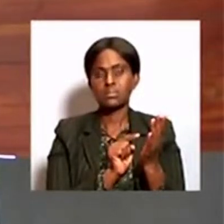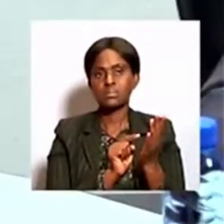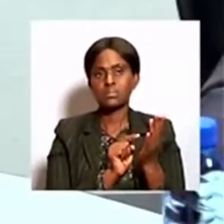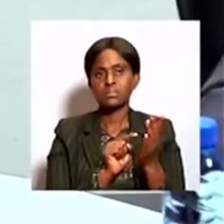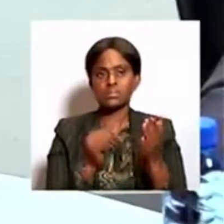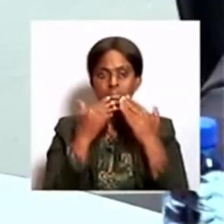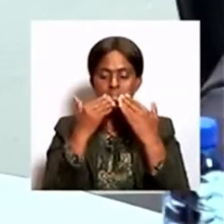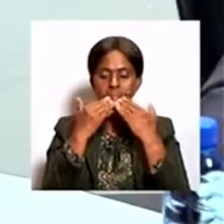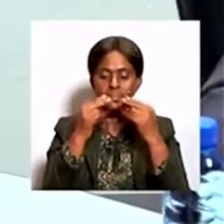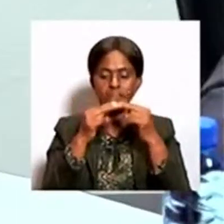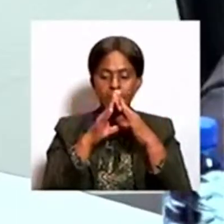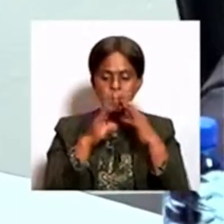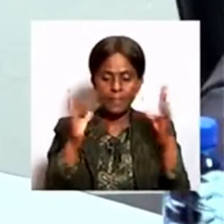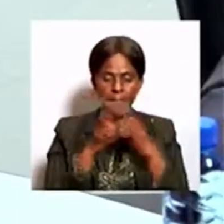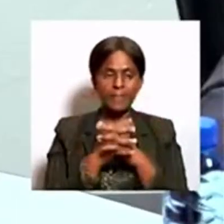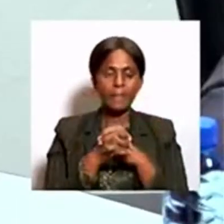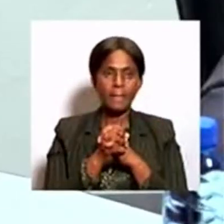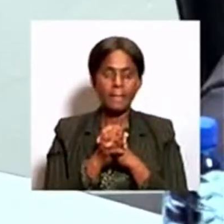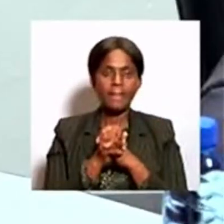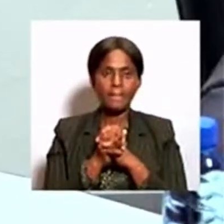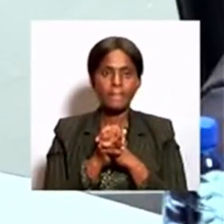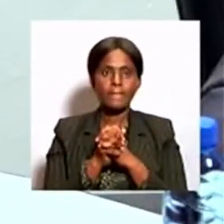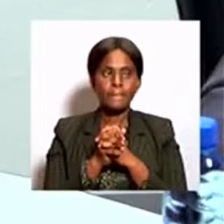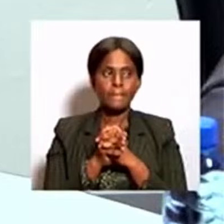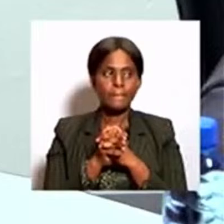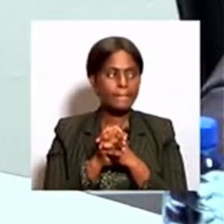Thank you very much. Last one.